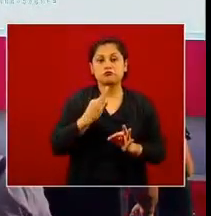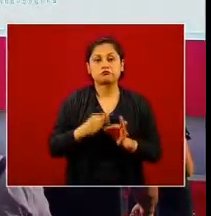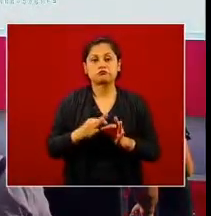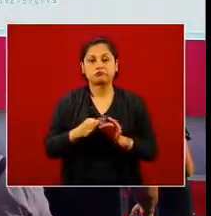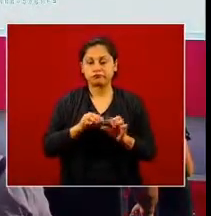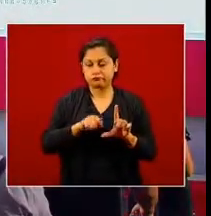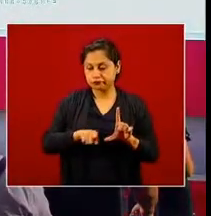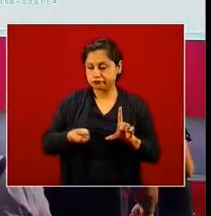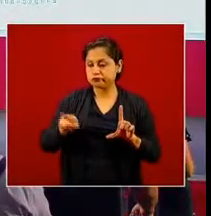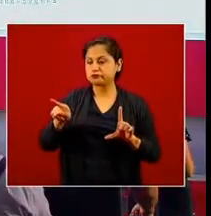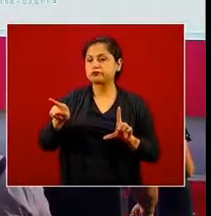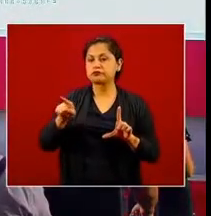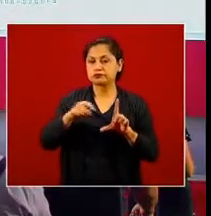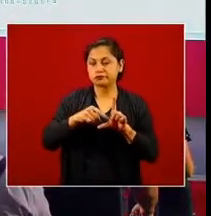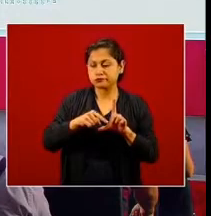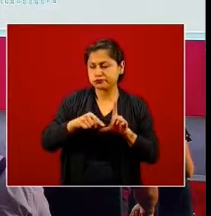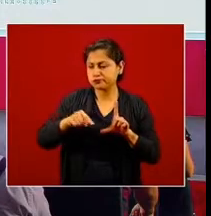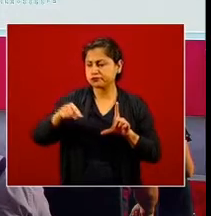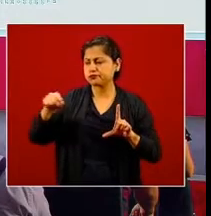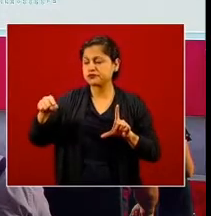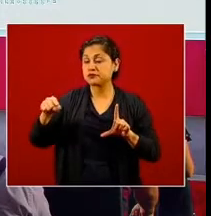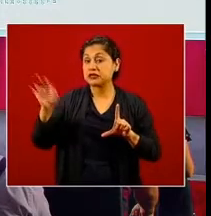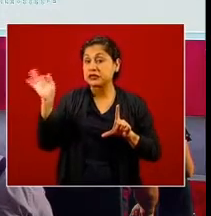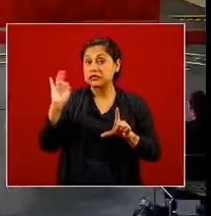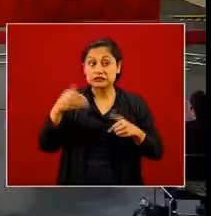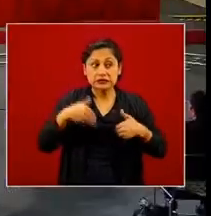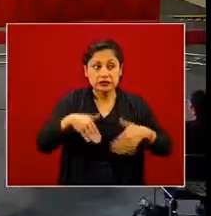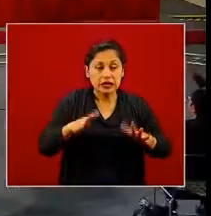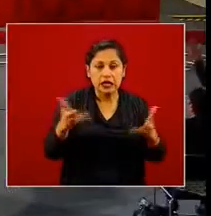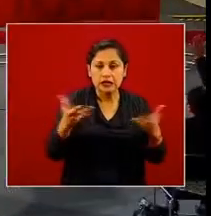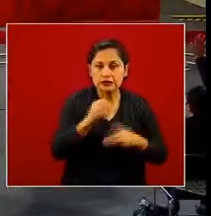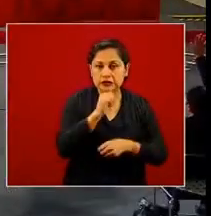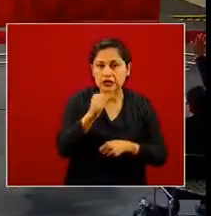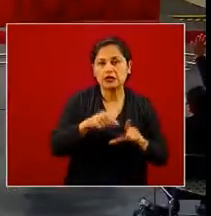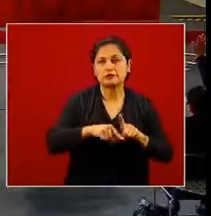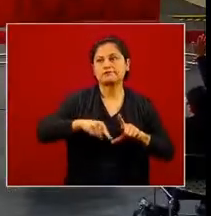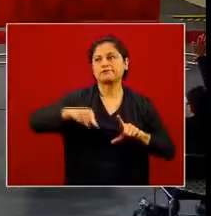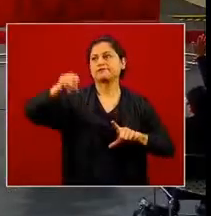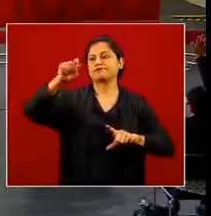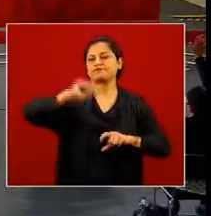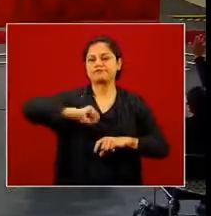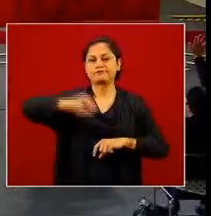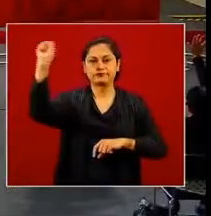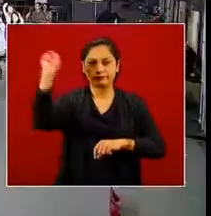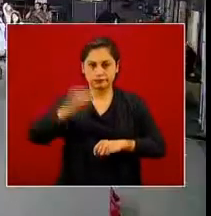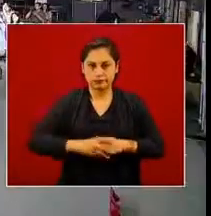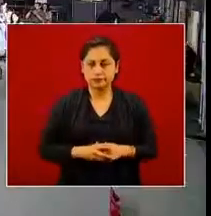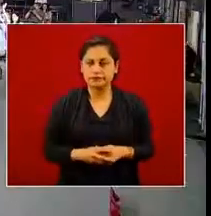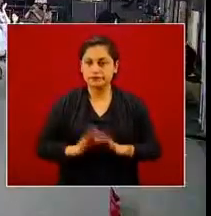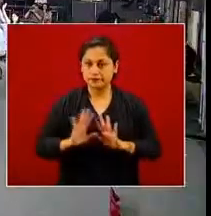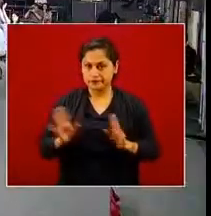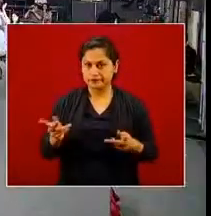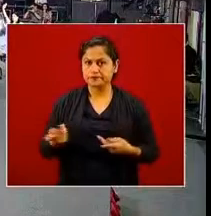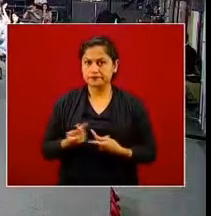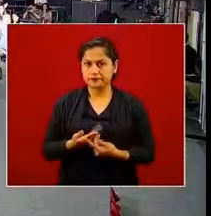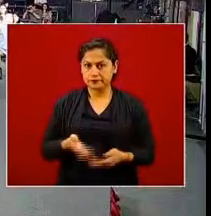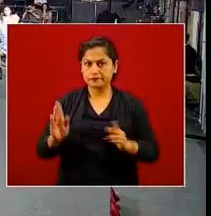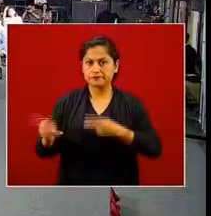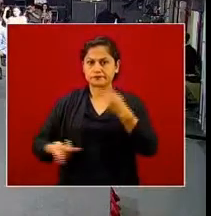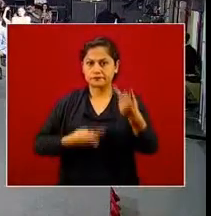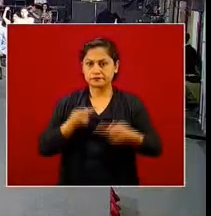have happened if we hadn't taken our actions of safe distancing. Let's open up the